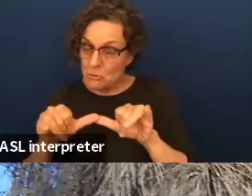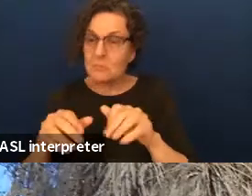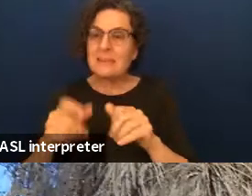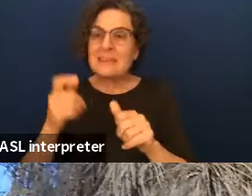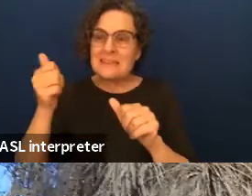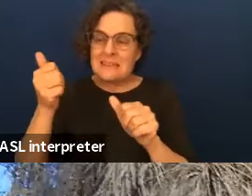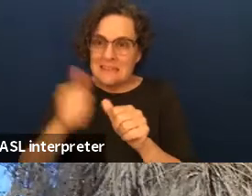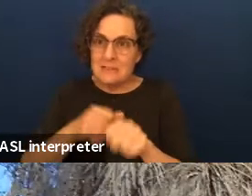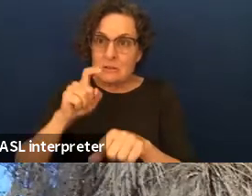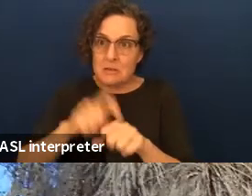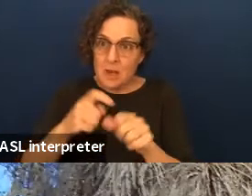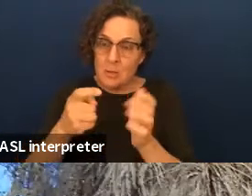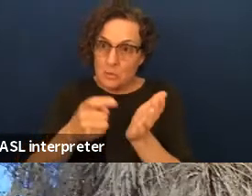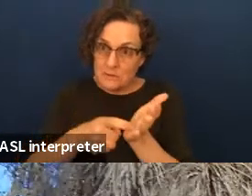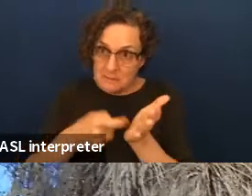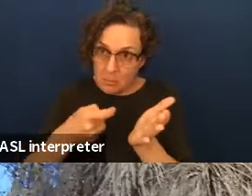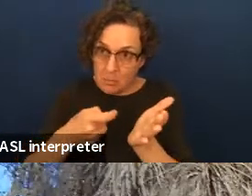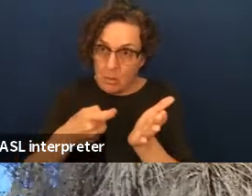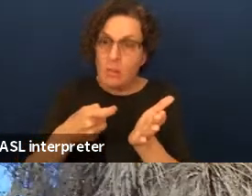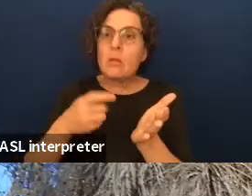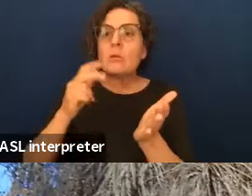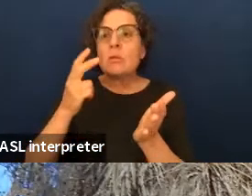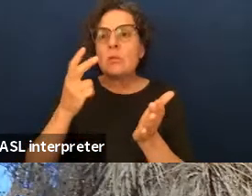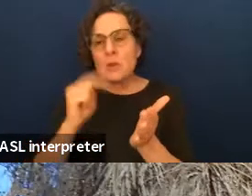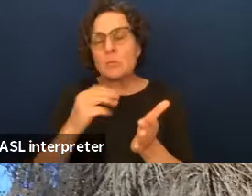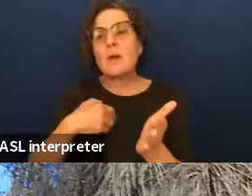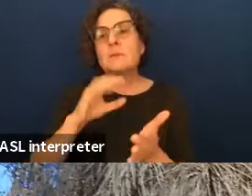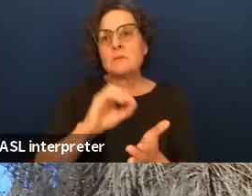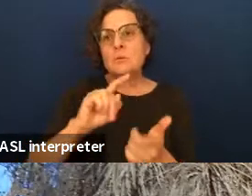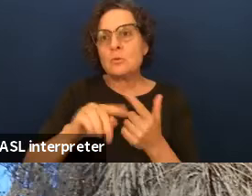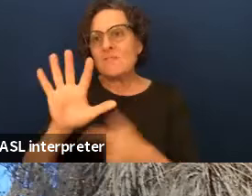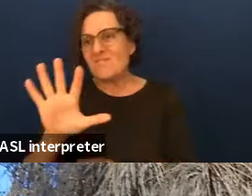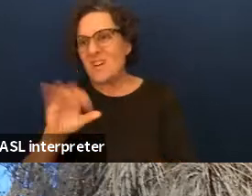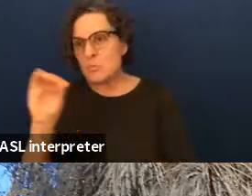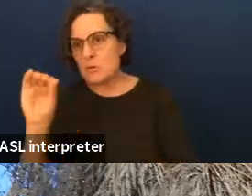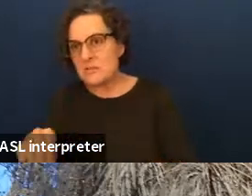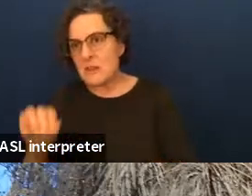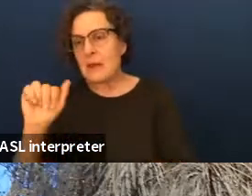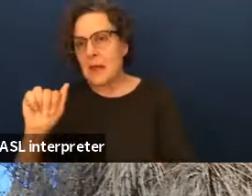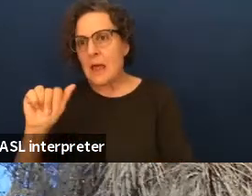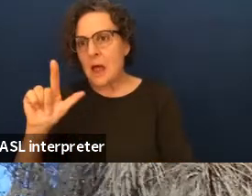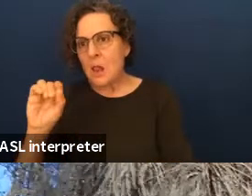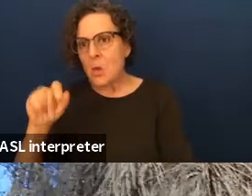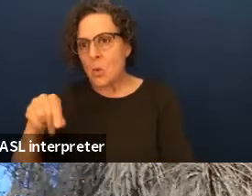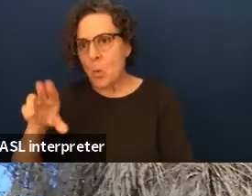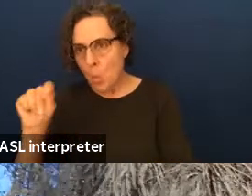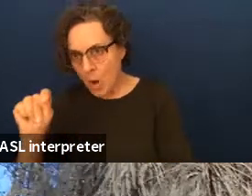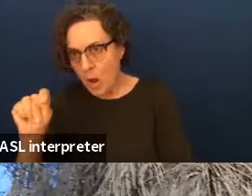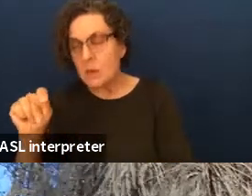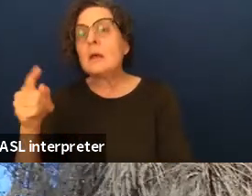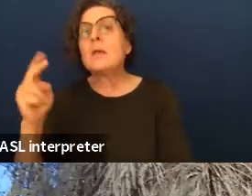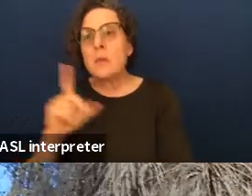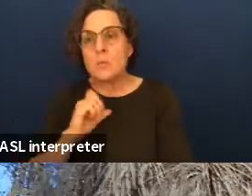from 0 to 3 inches into the ground. And we have, professional geologists,